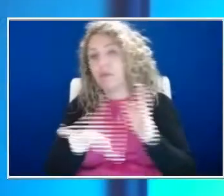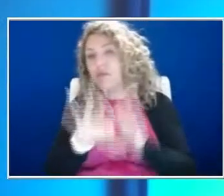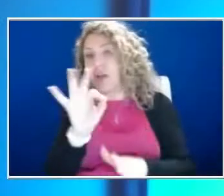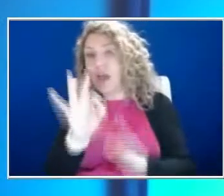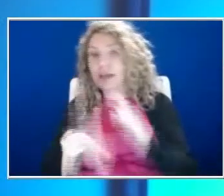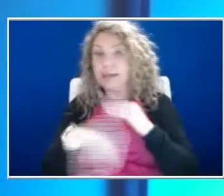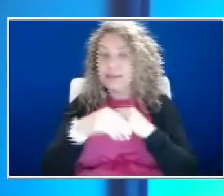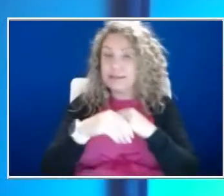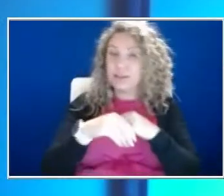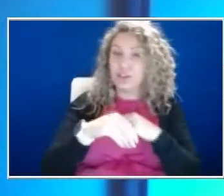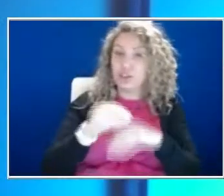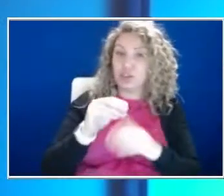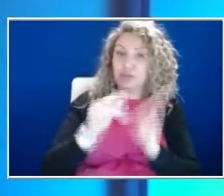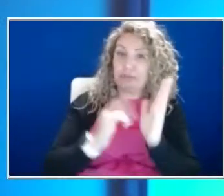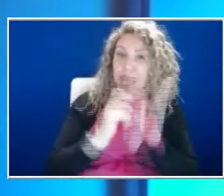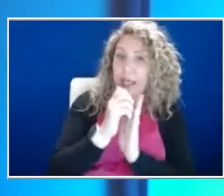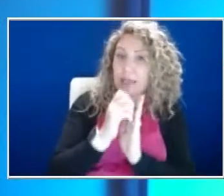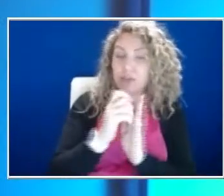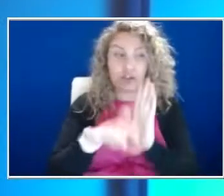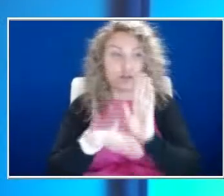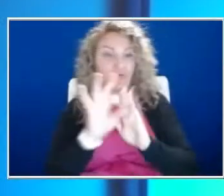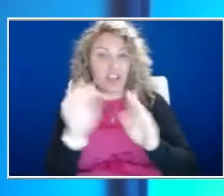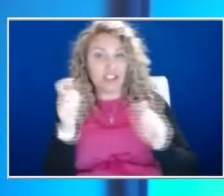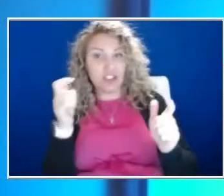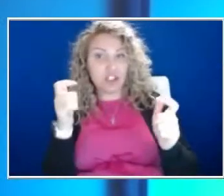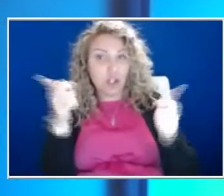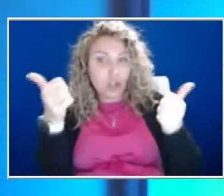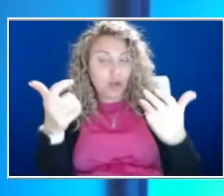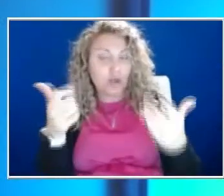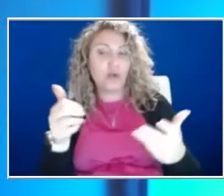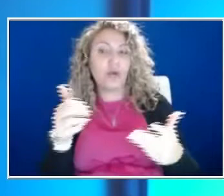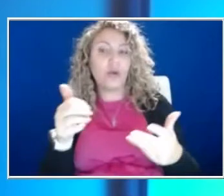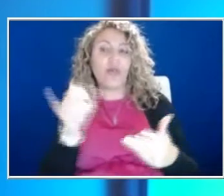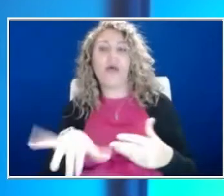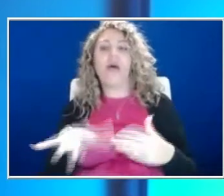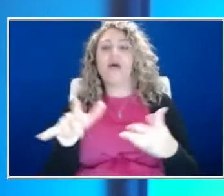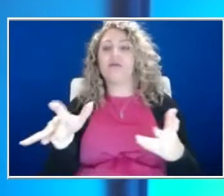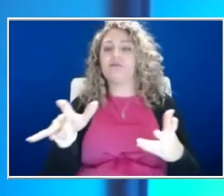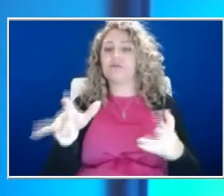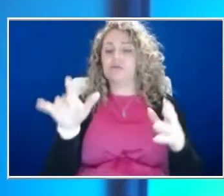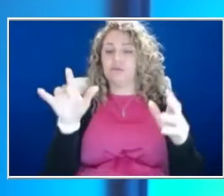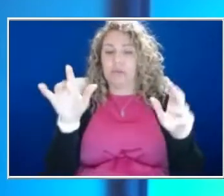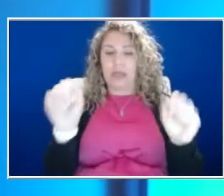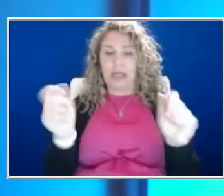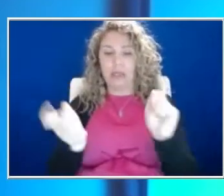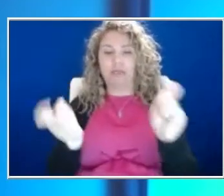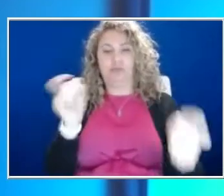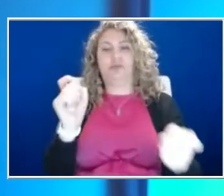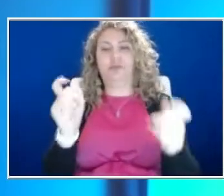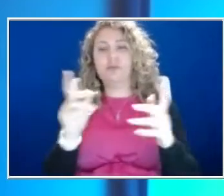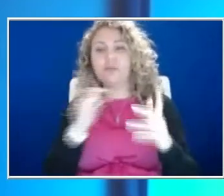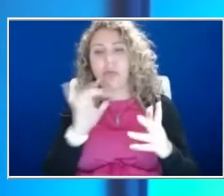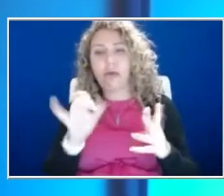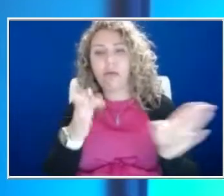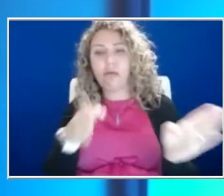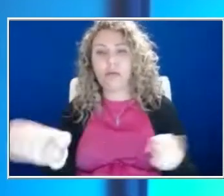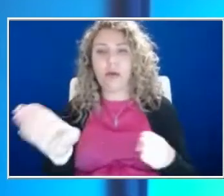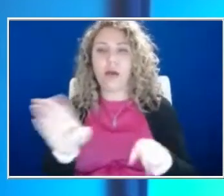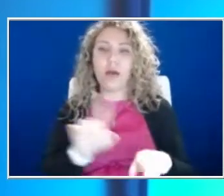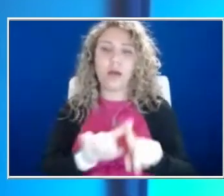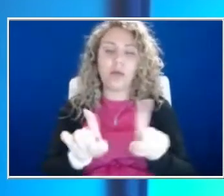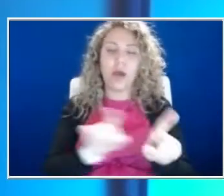cancer is larger. So that in and of itself can already modify the plan. Yeah. But it's also embedded in